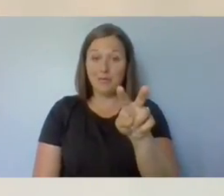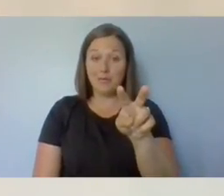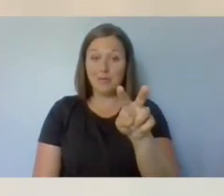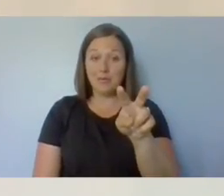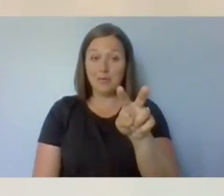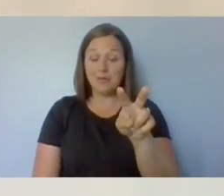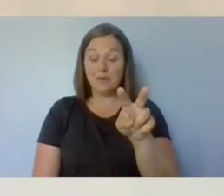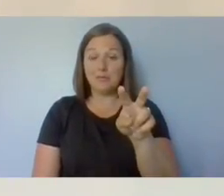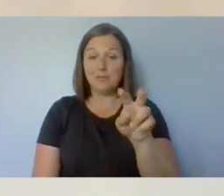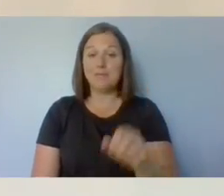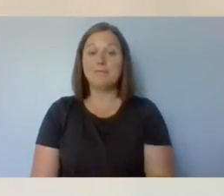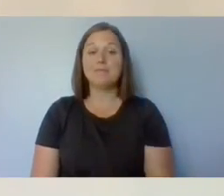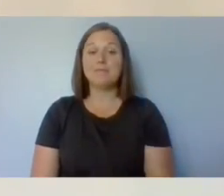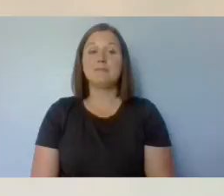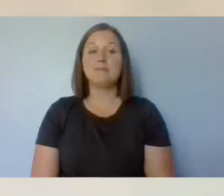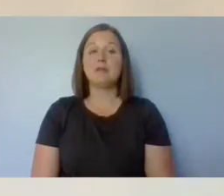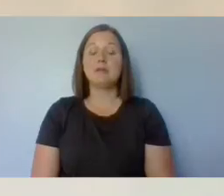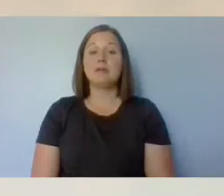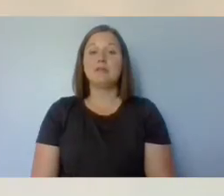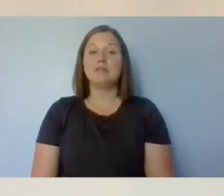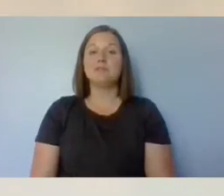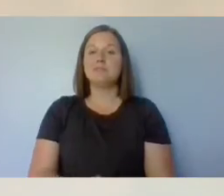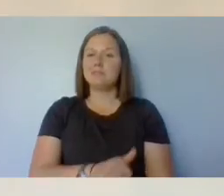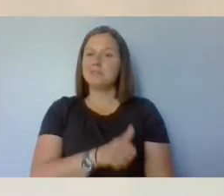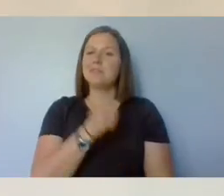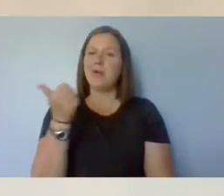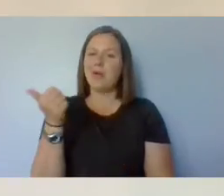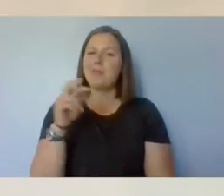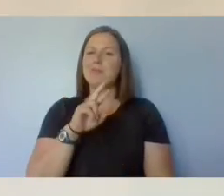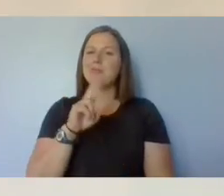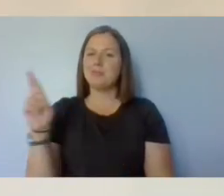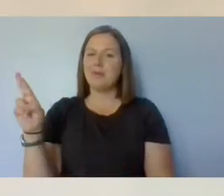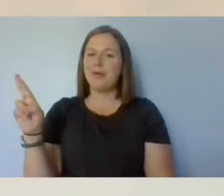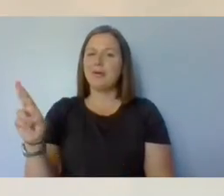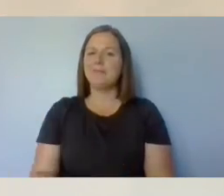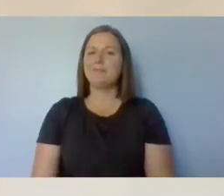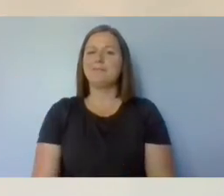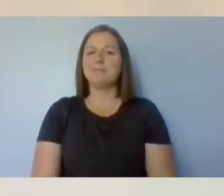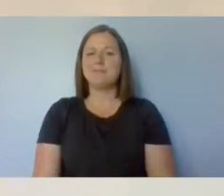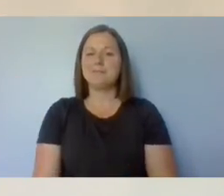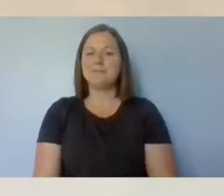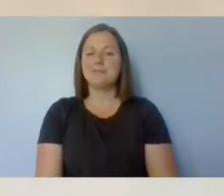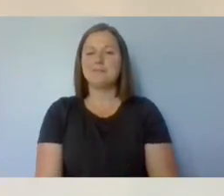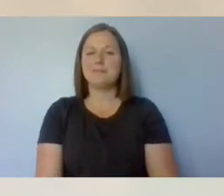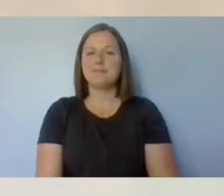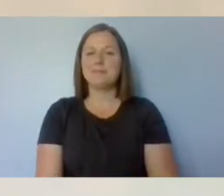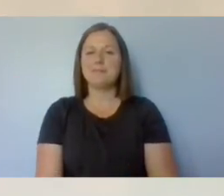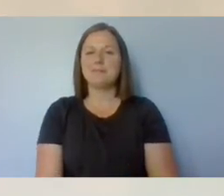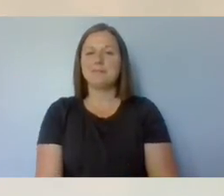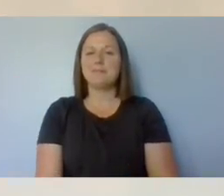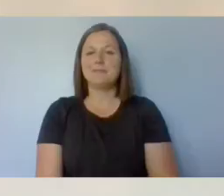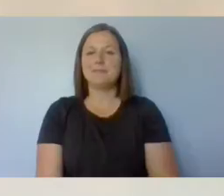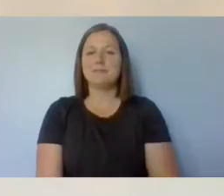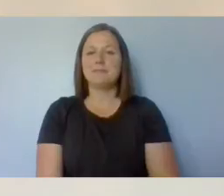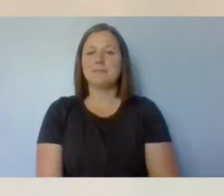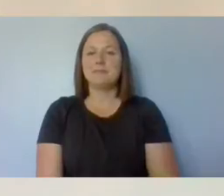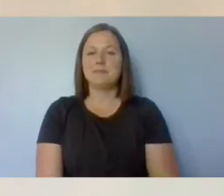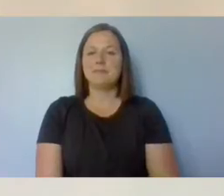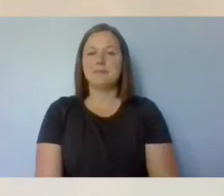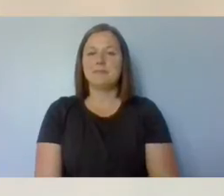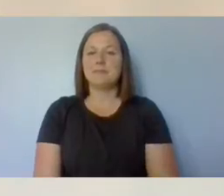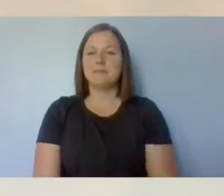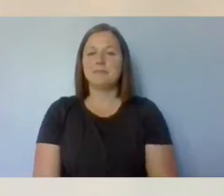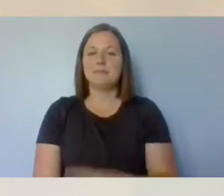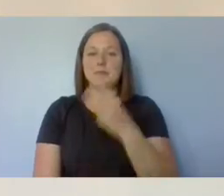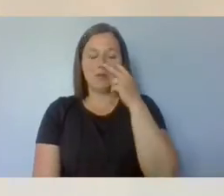yourself up, and take it to the other side. Little bend in our waist. Look down